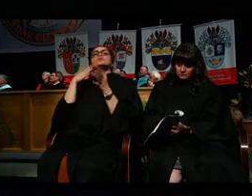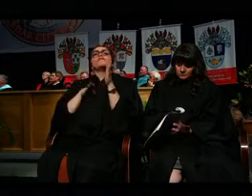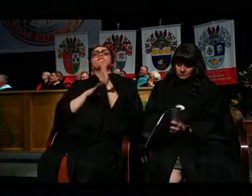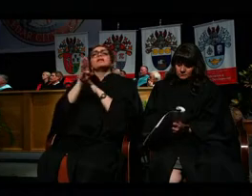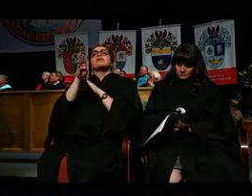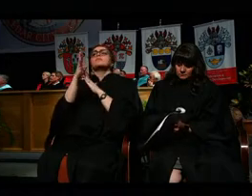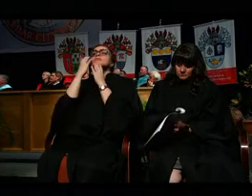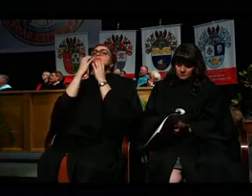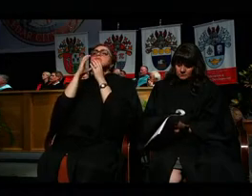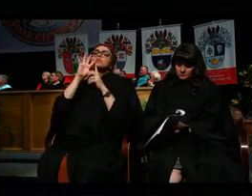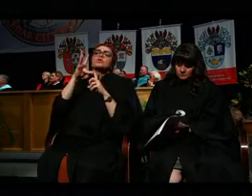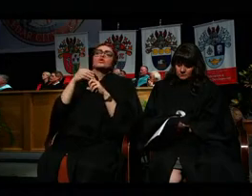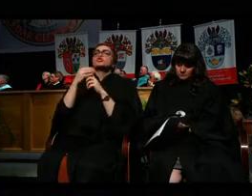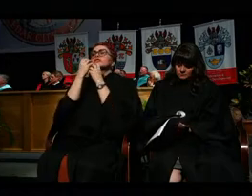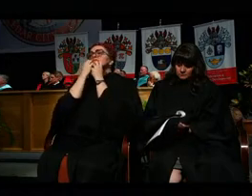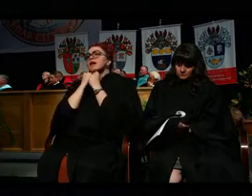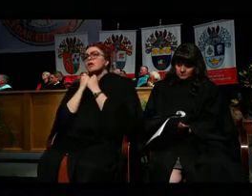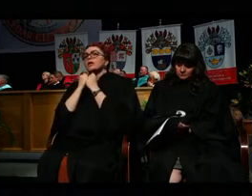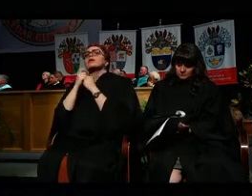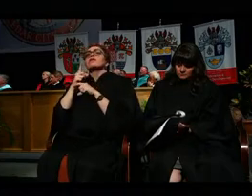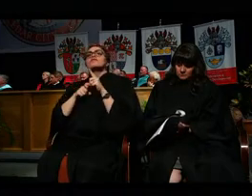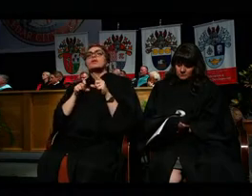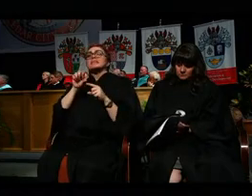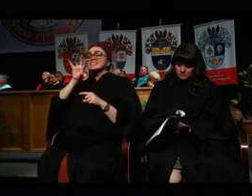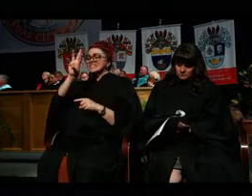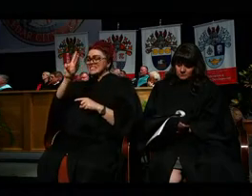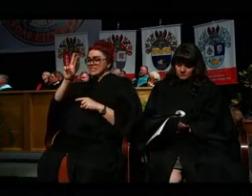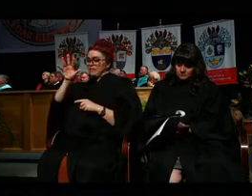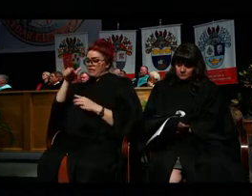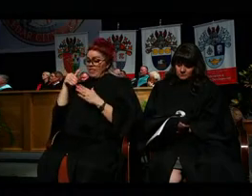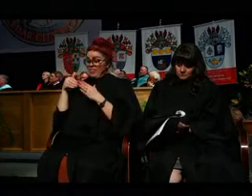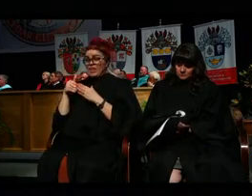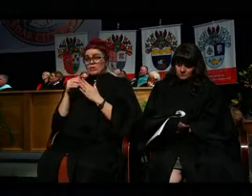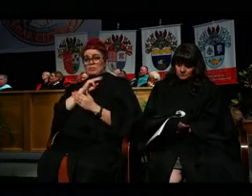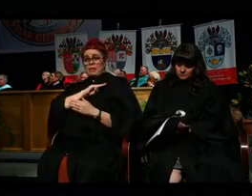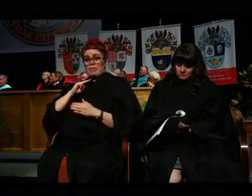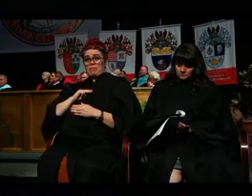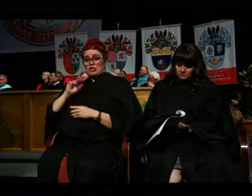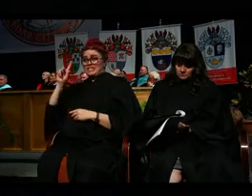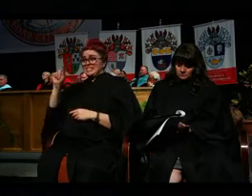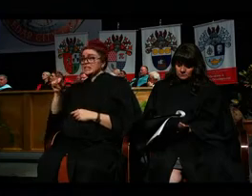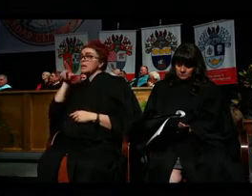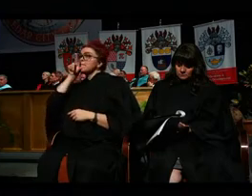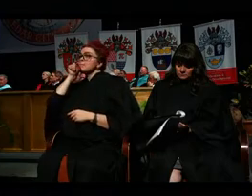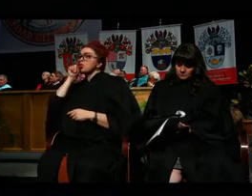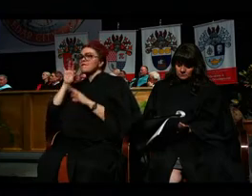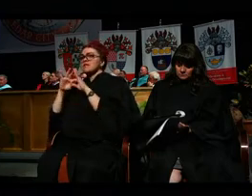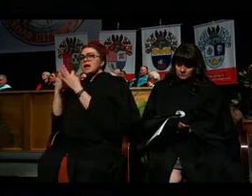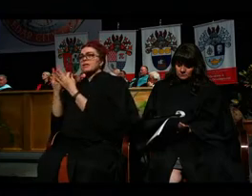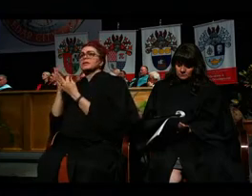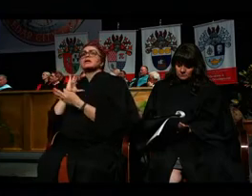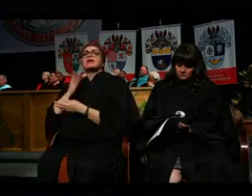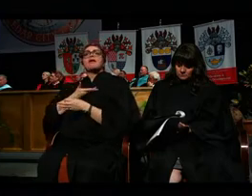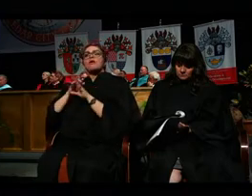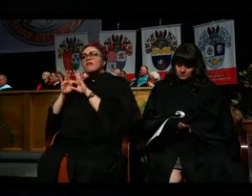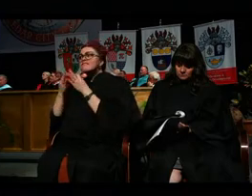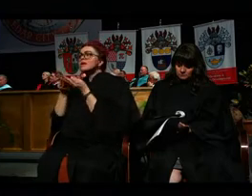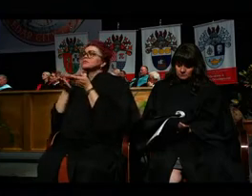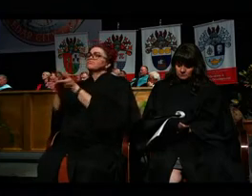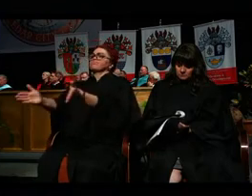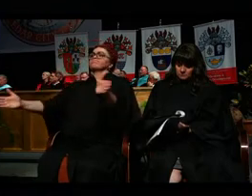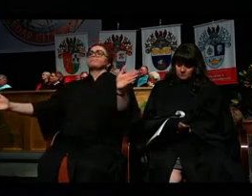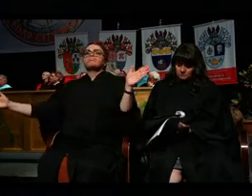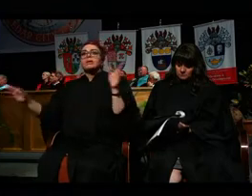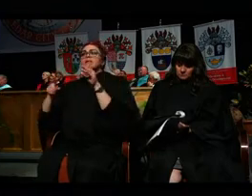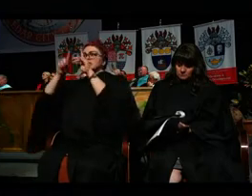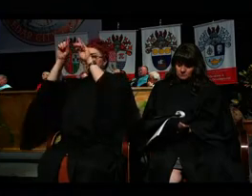the 65,000 members of our T-Bird family. The T-Bird family is broad and diverse and consists of people from all over the